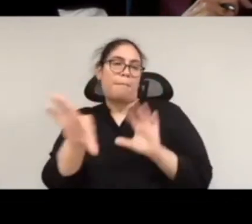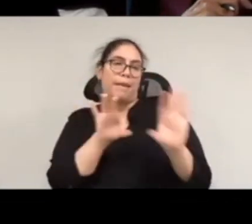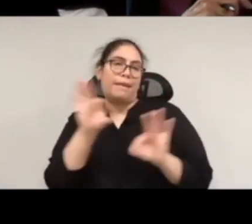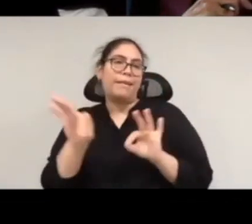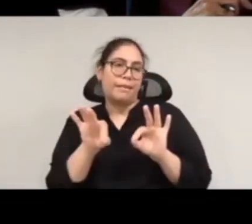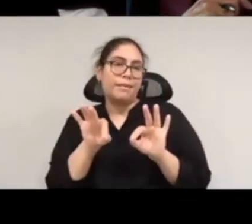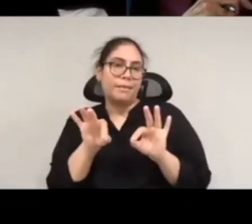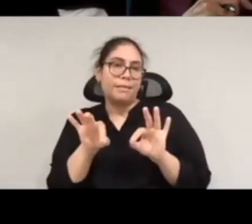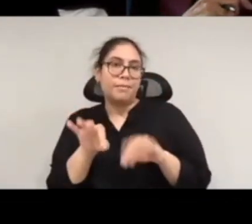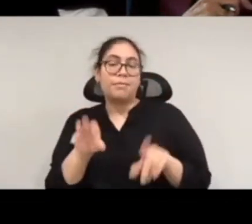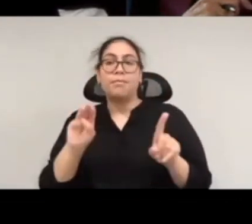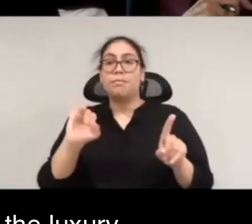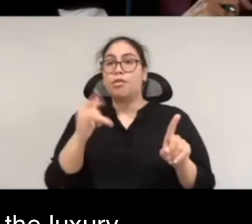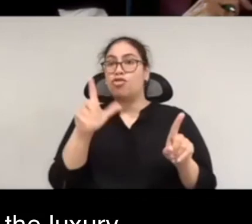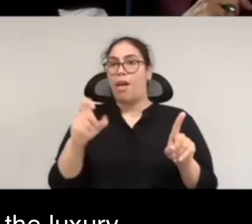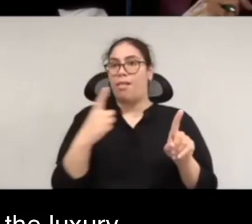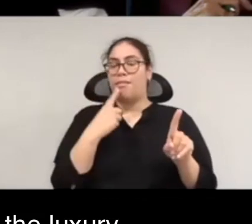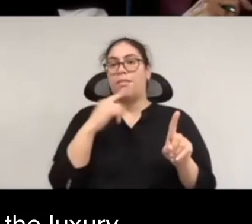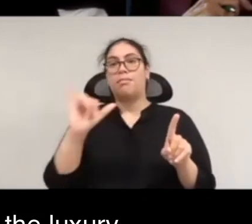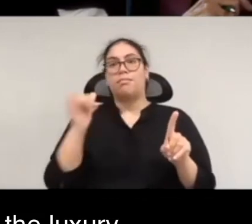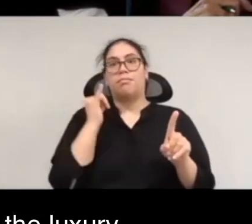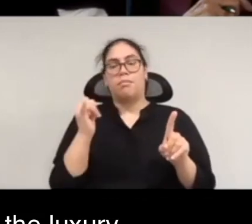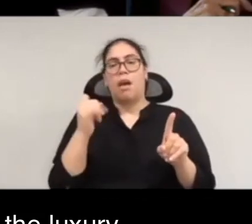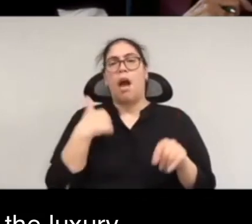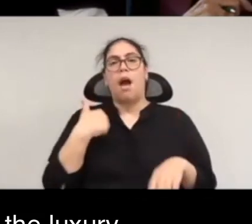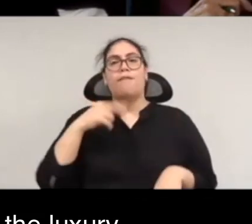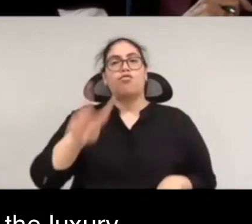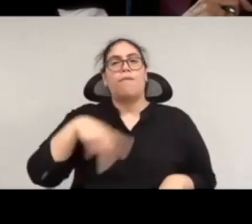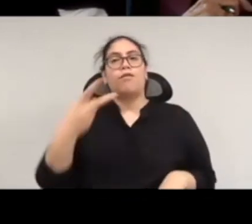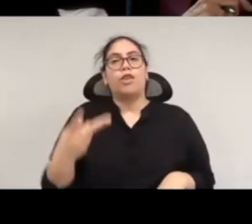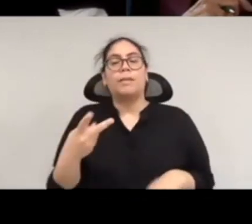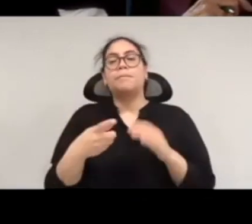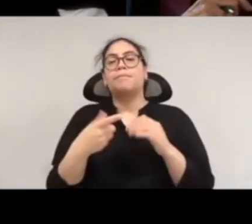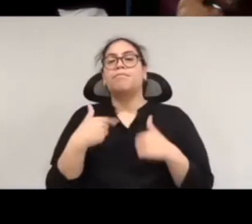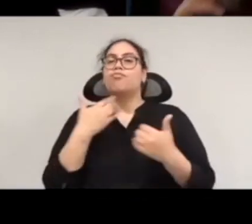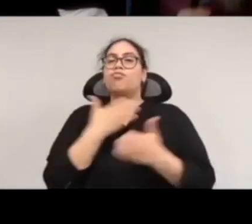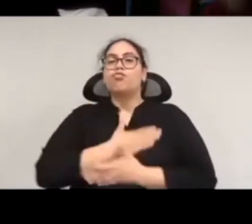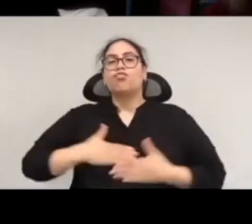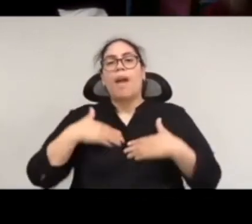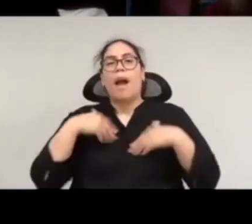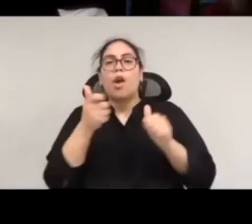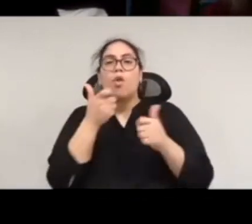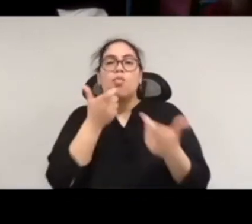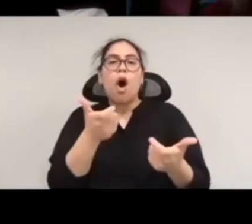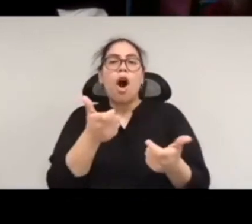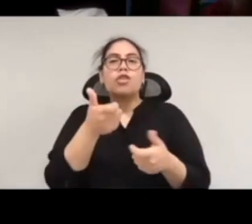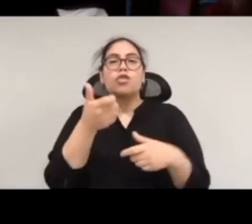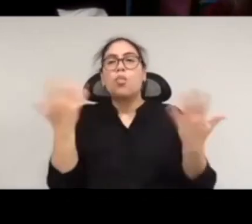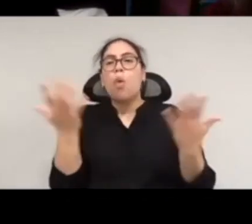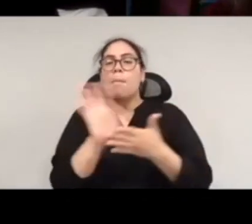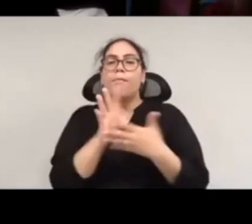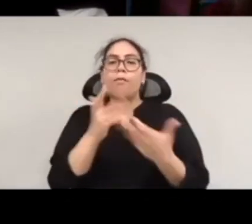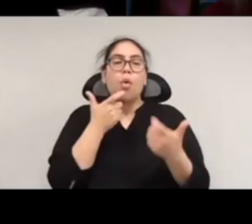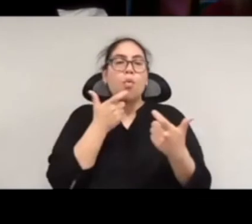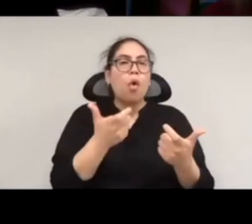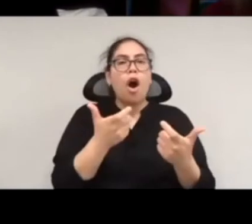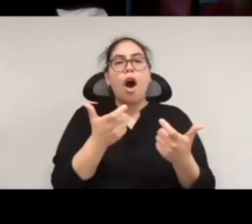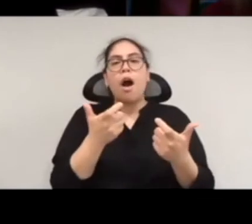the reverse experience of that, because I have the luxury of watching every movie and choosing which films I'm going to work on or grants to or what have